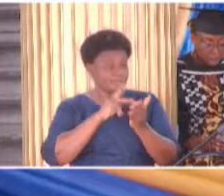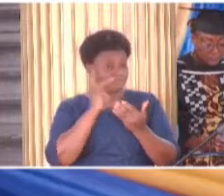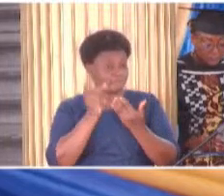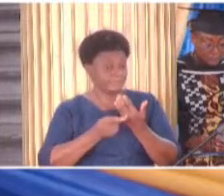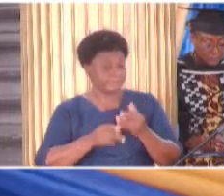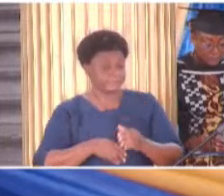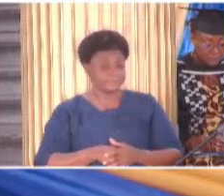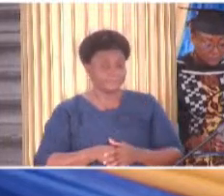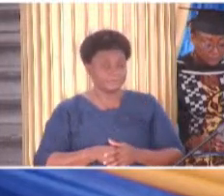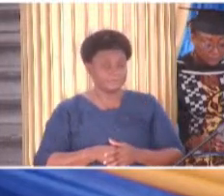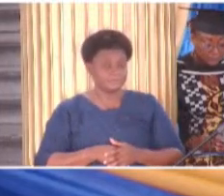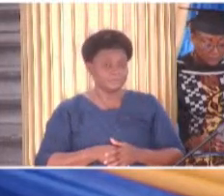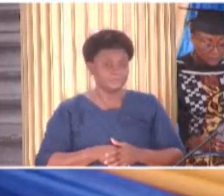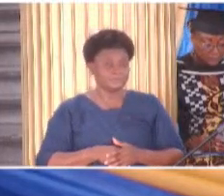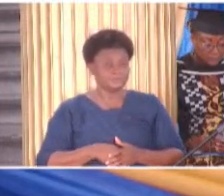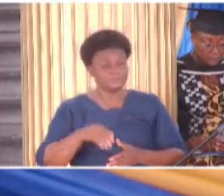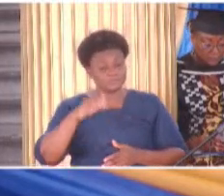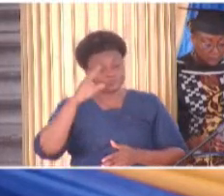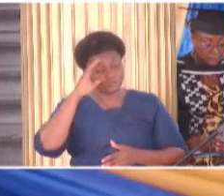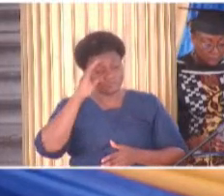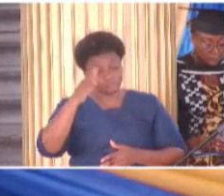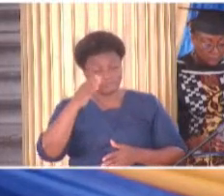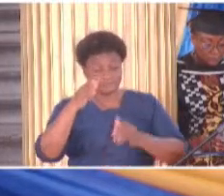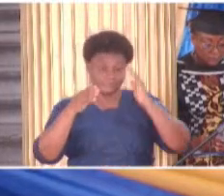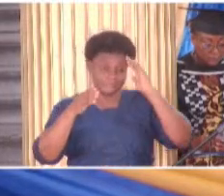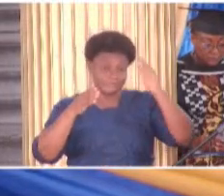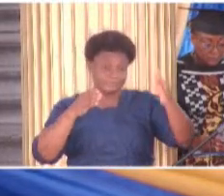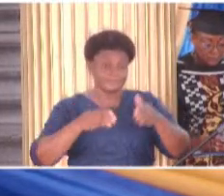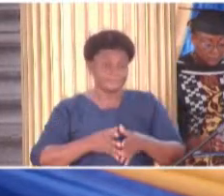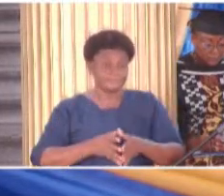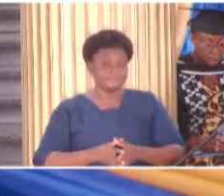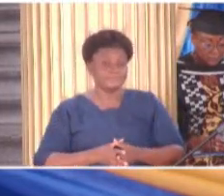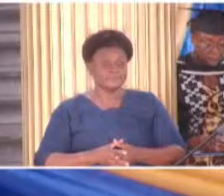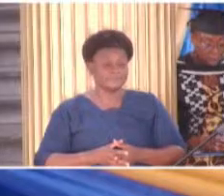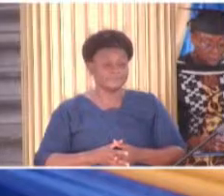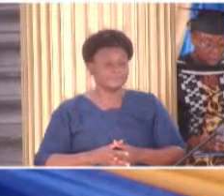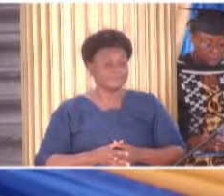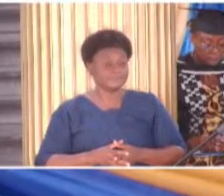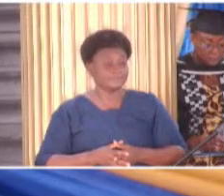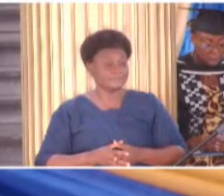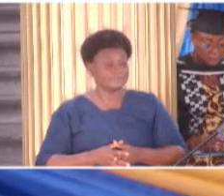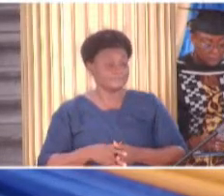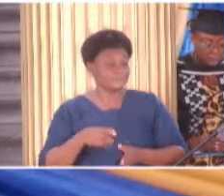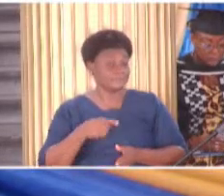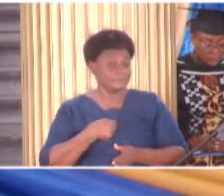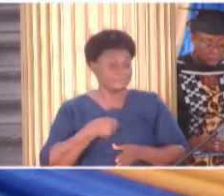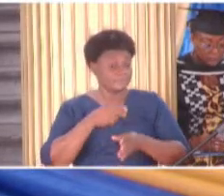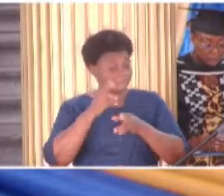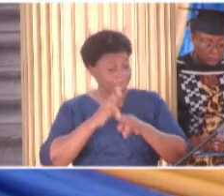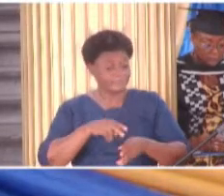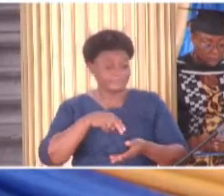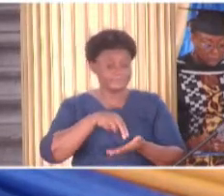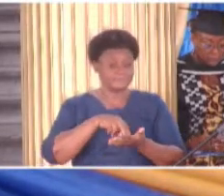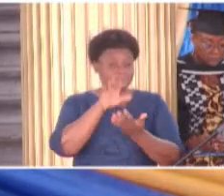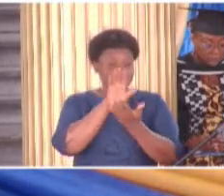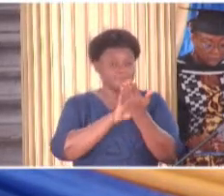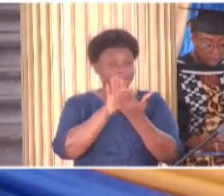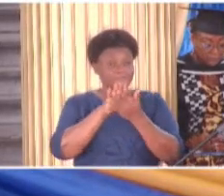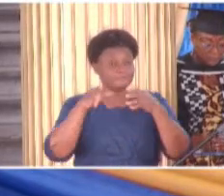programs. Warmest greetings to you all. I'm deeply honored to stand before you